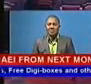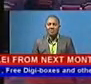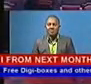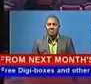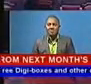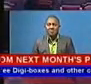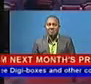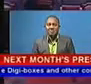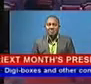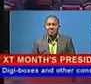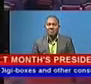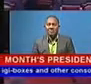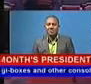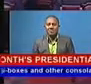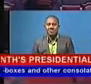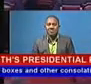rejected.